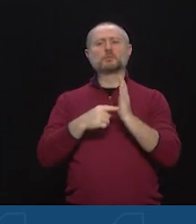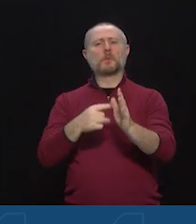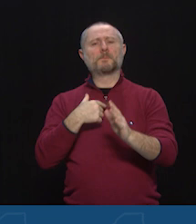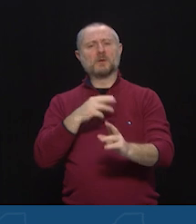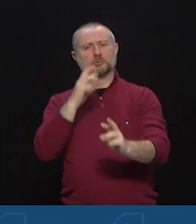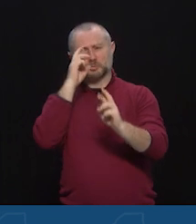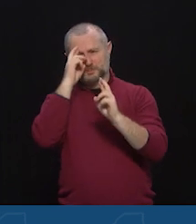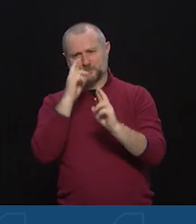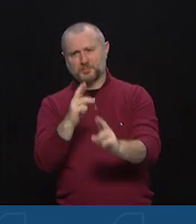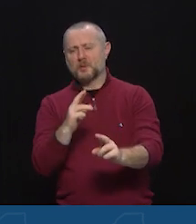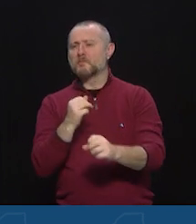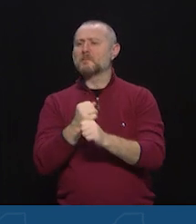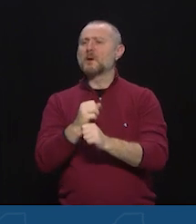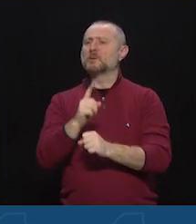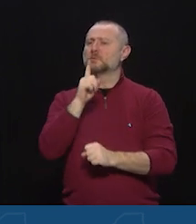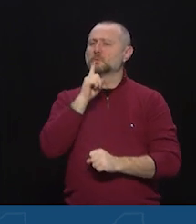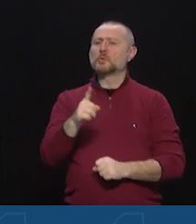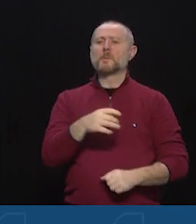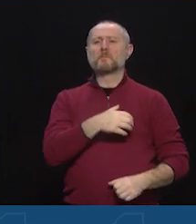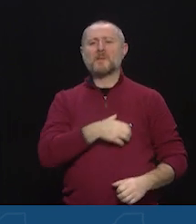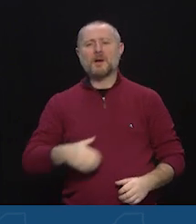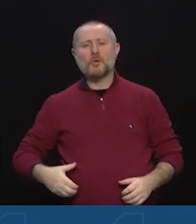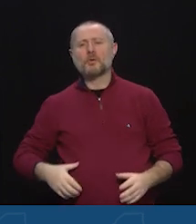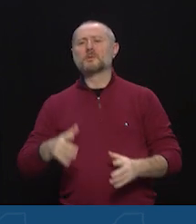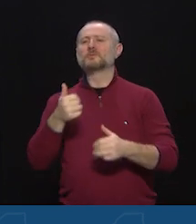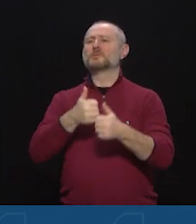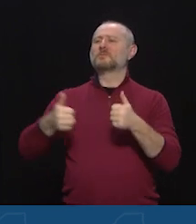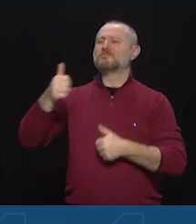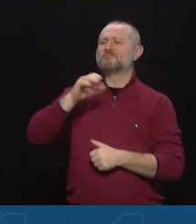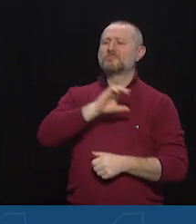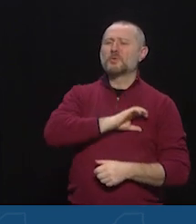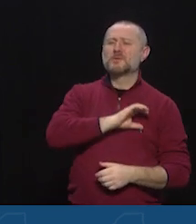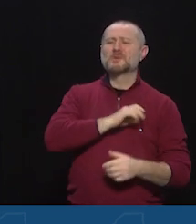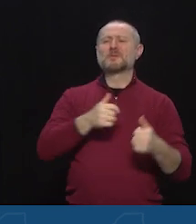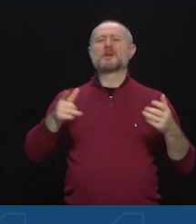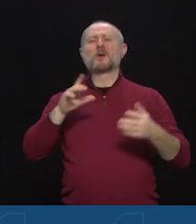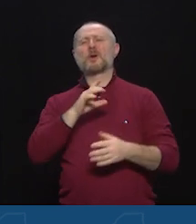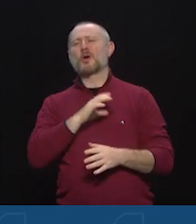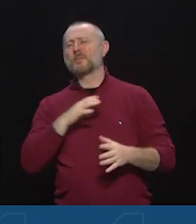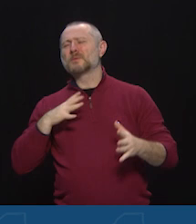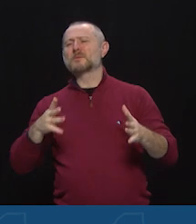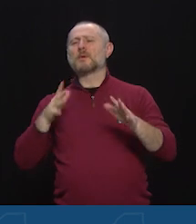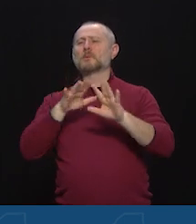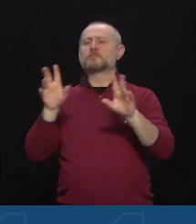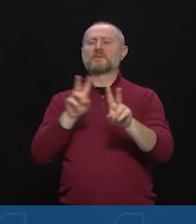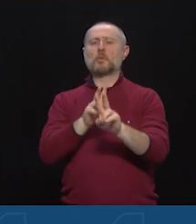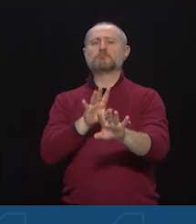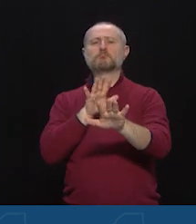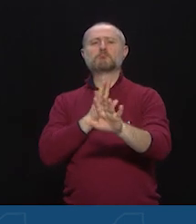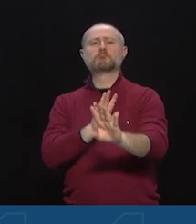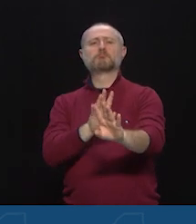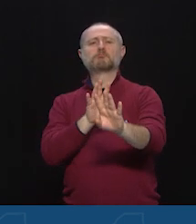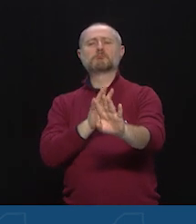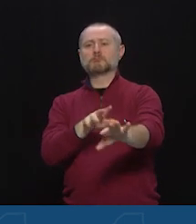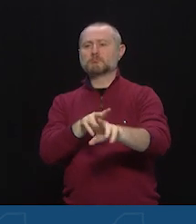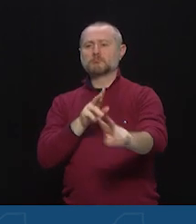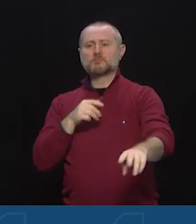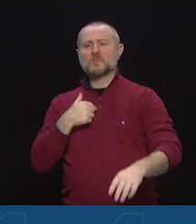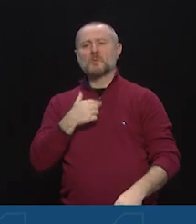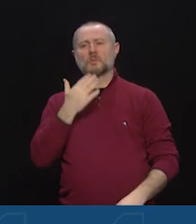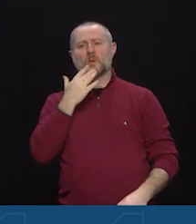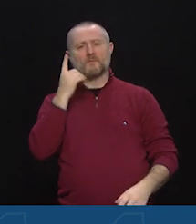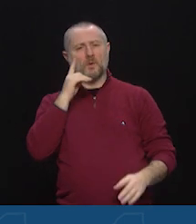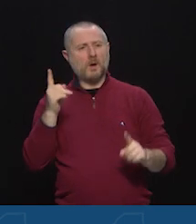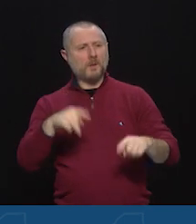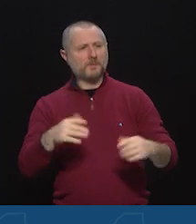left with the mayor and the chief of police and the commissioner. So that delayed us a little bit, but thank you for coming here today, and just